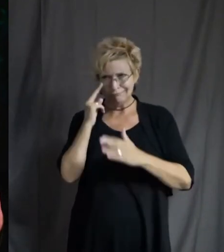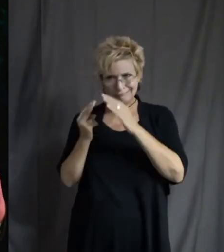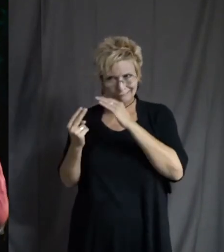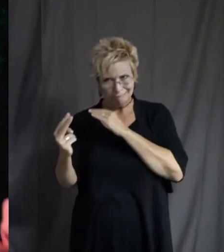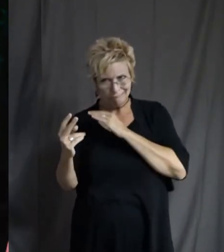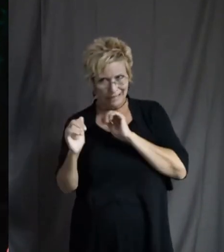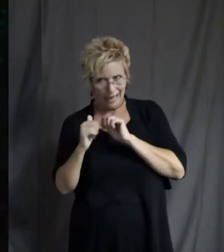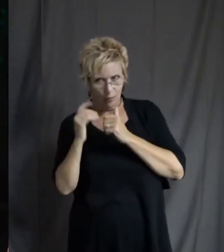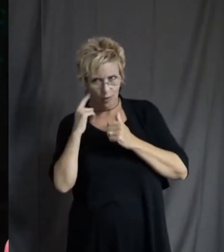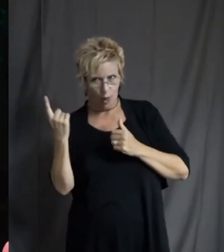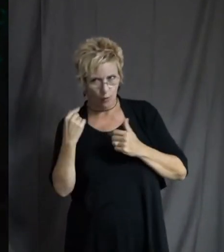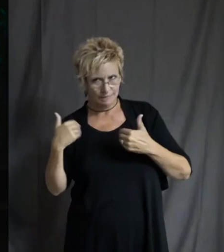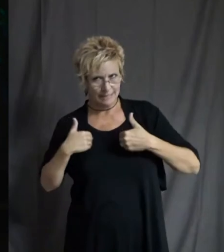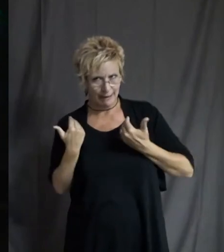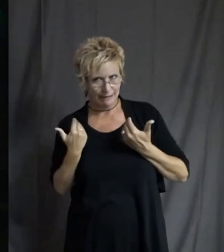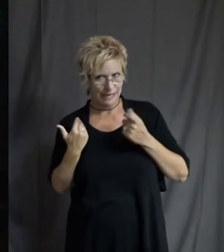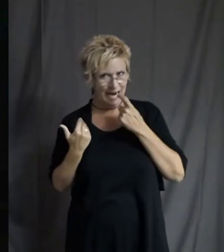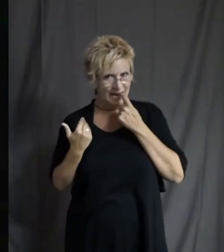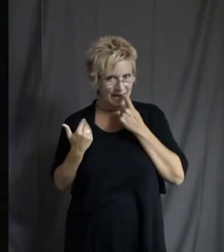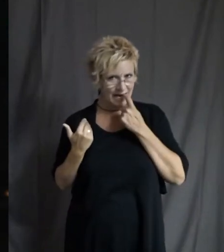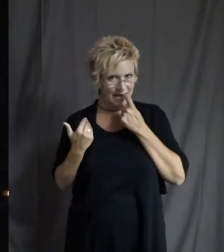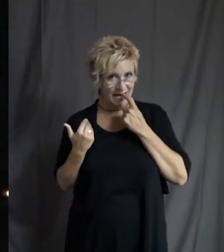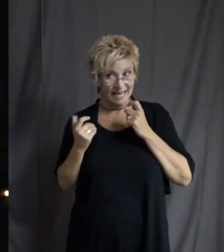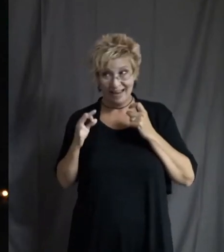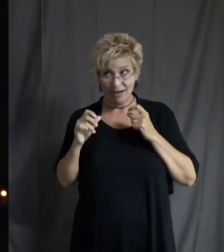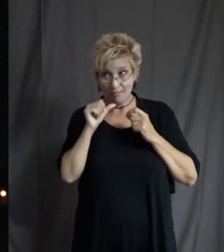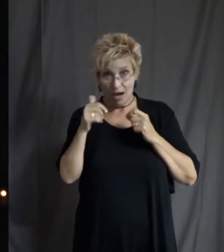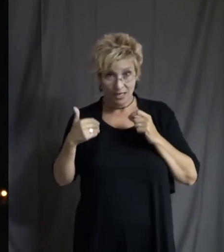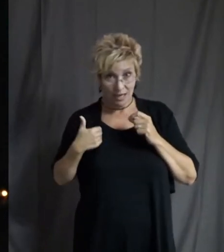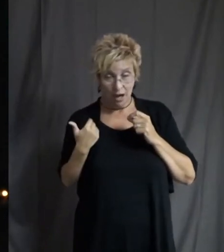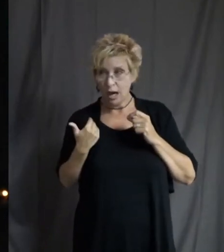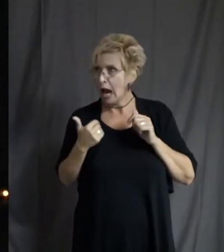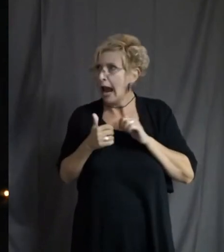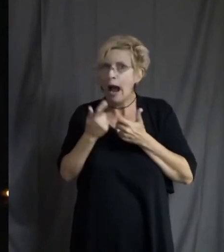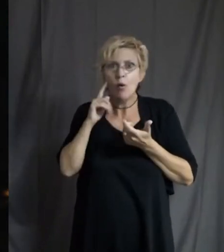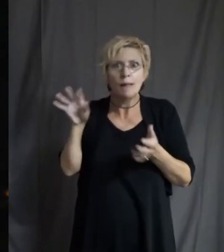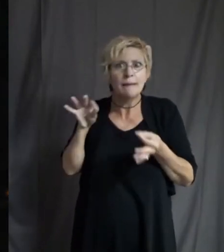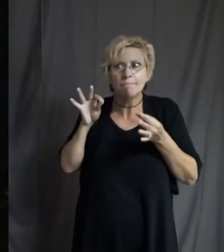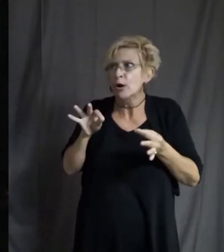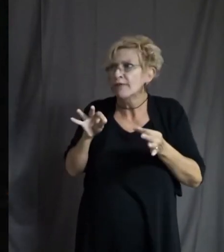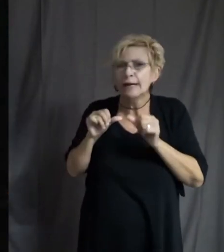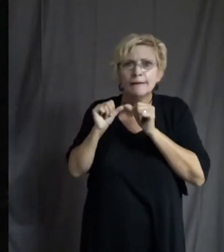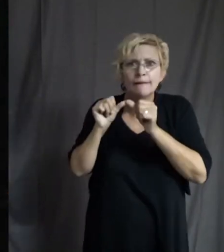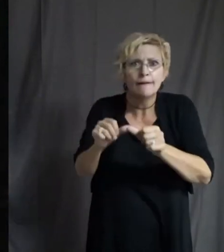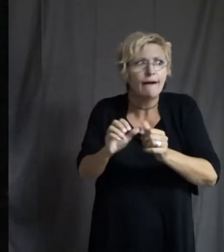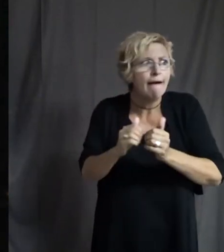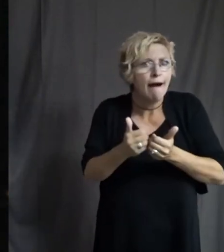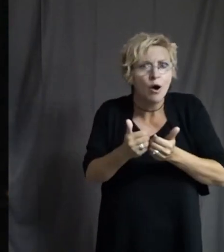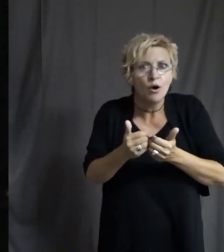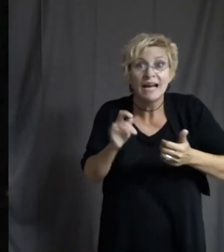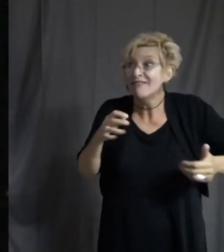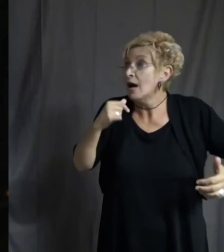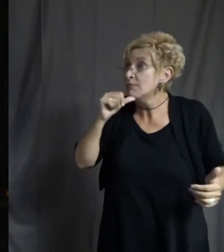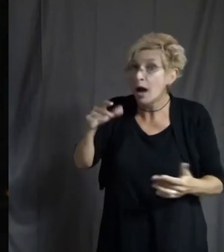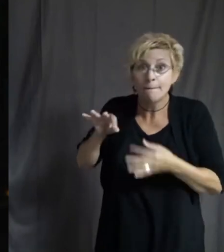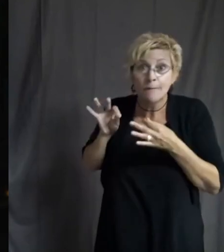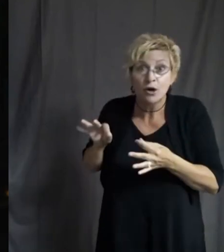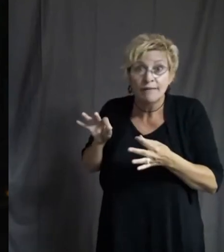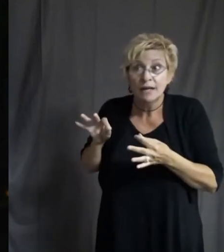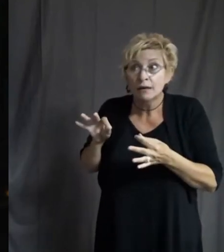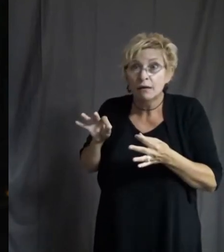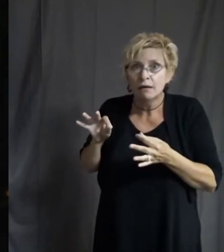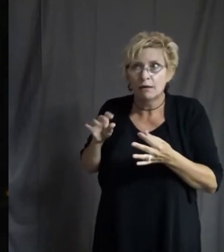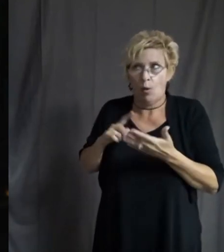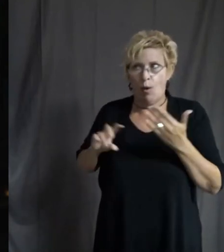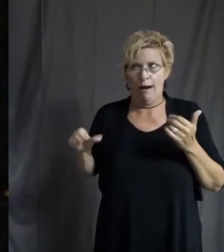going to manage to always be young. And when I'm not young, how am I going to stay perfect? And if I'm not perfect, well, what